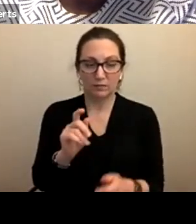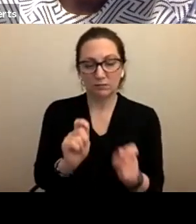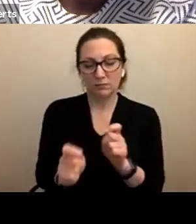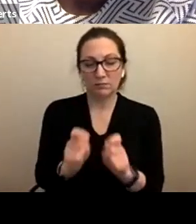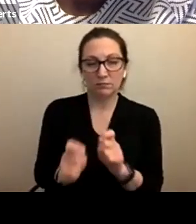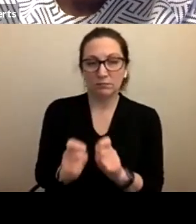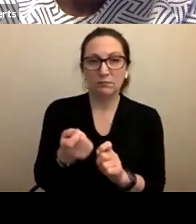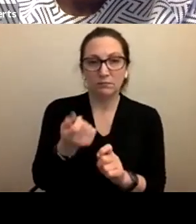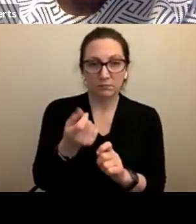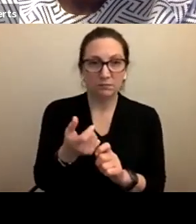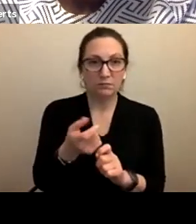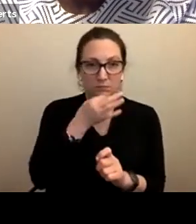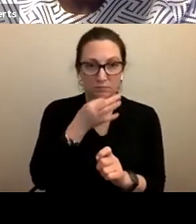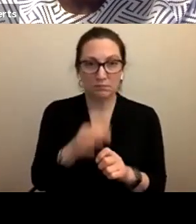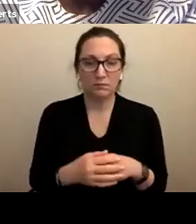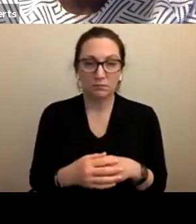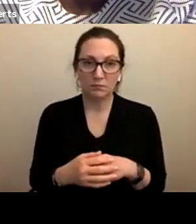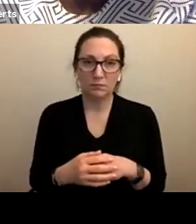state that as well.